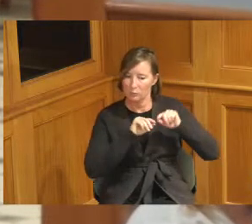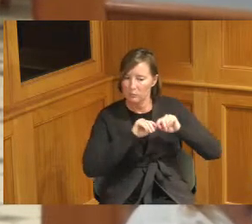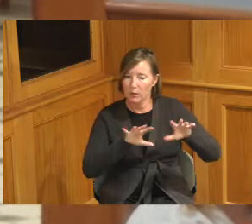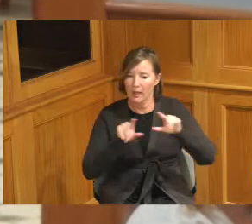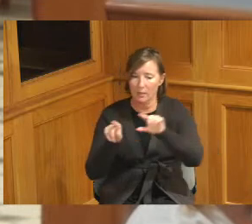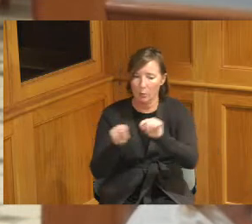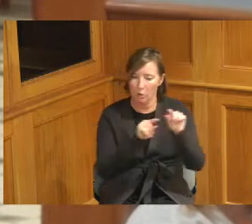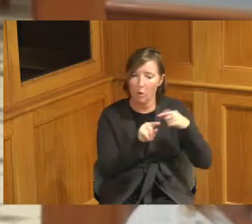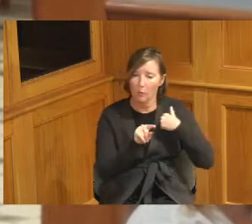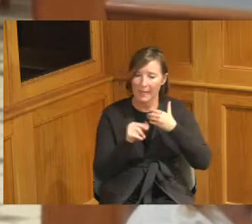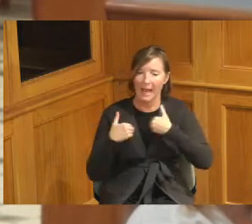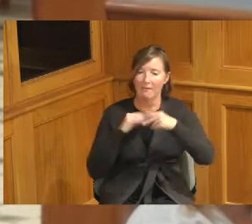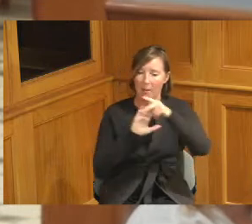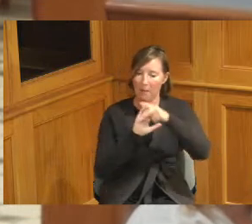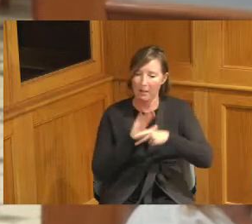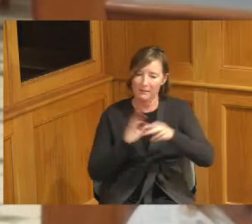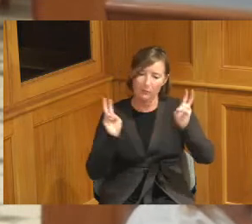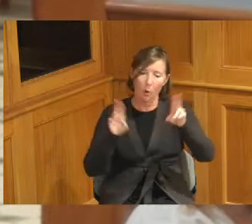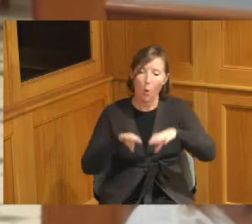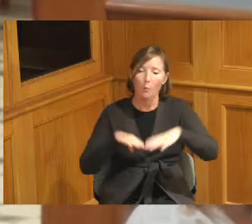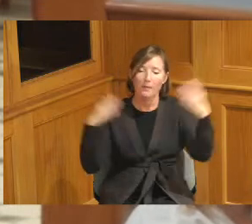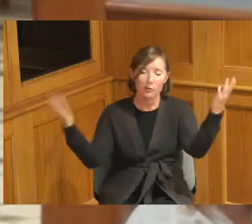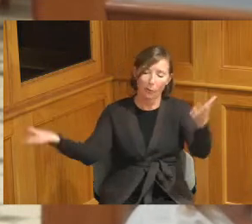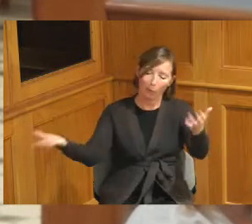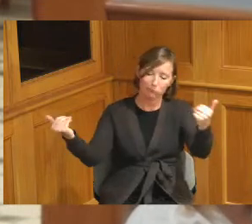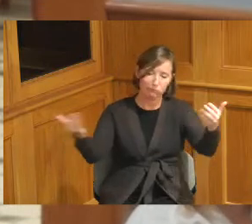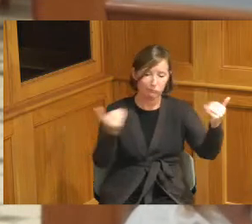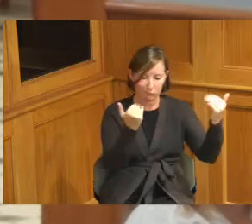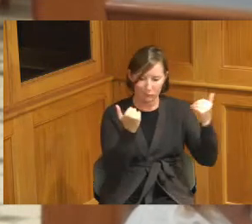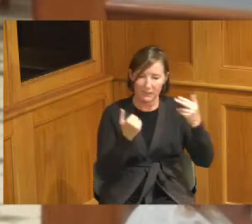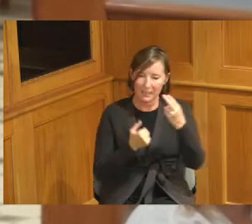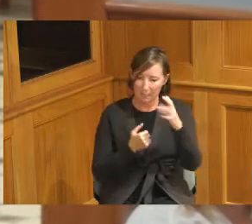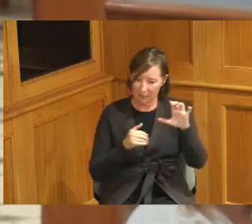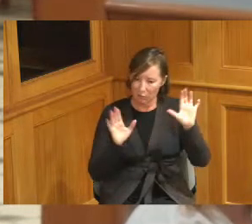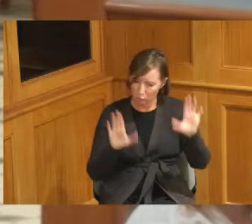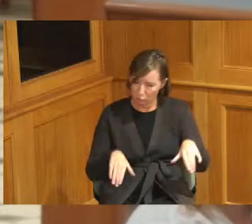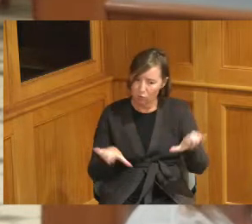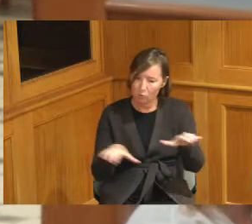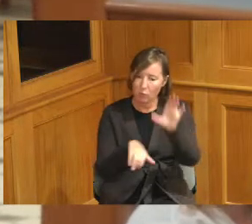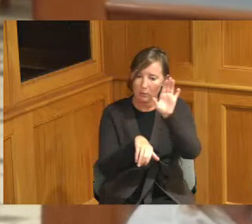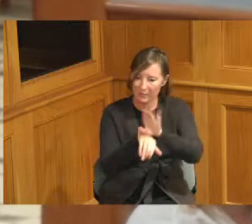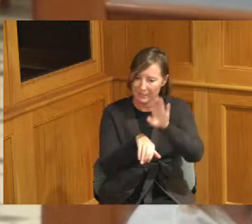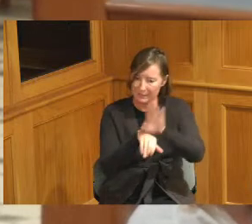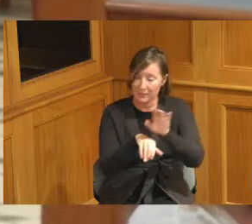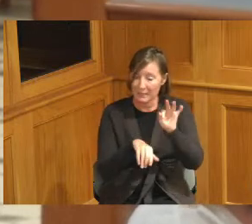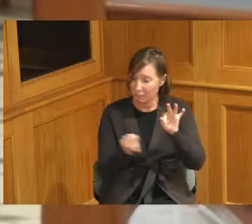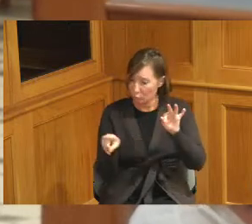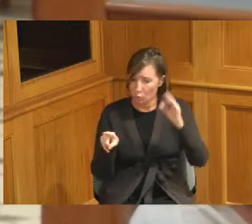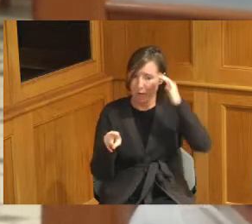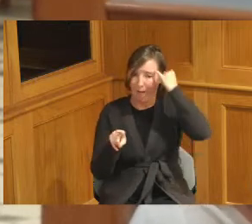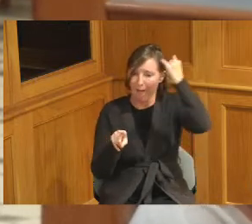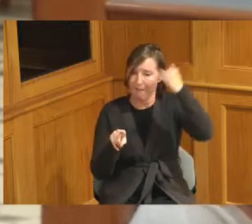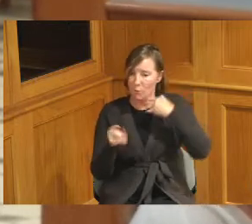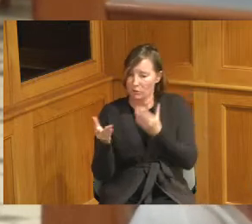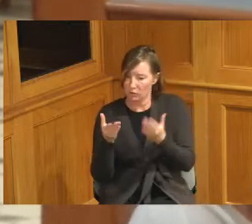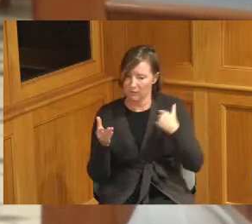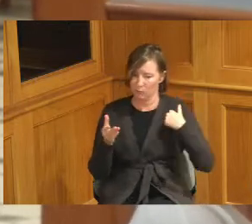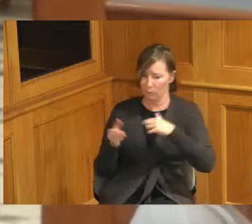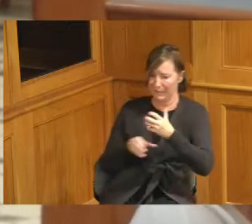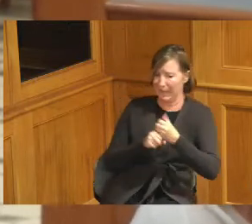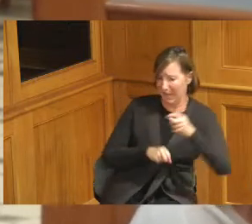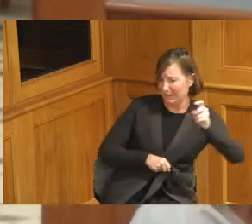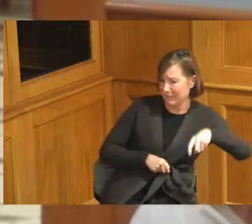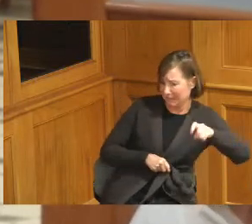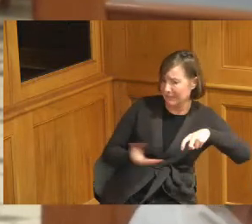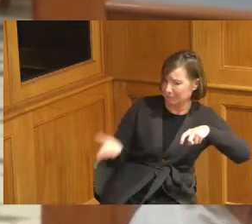an open door policy in Hamilton County to do business. If you got a service, we've got needs, and how